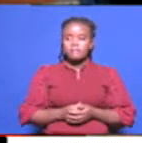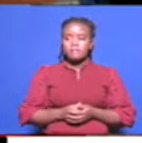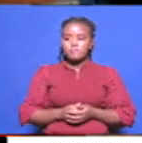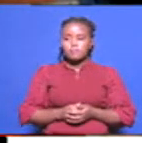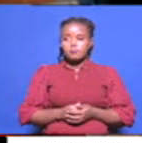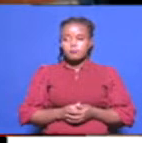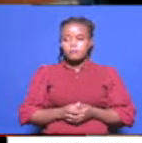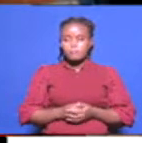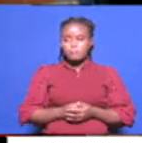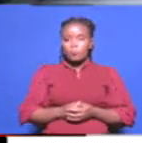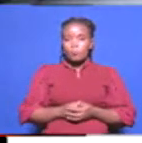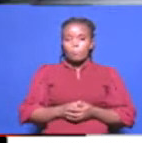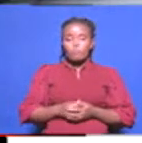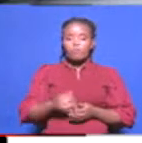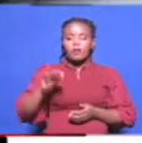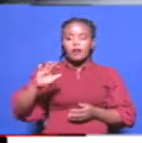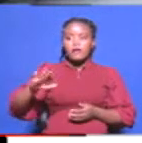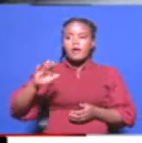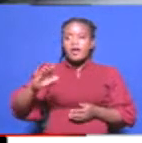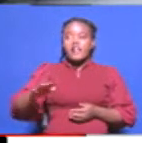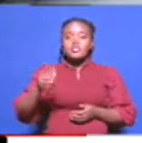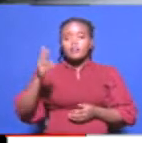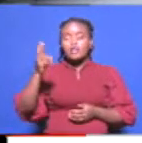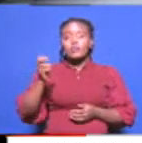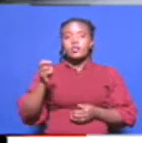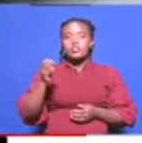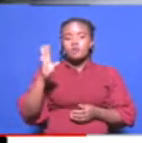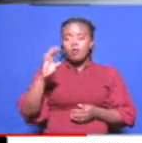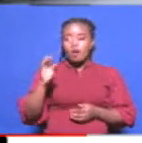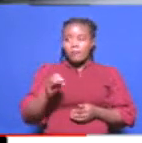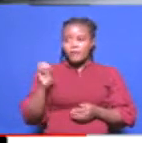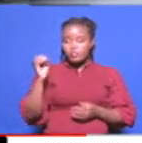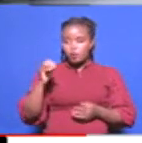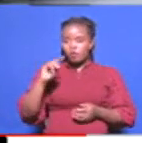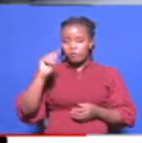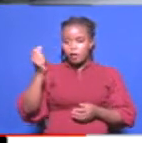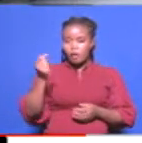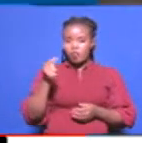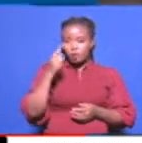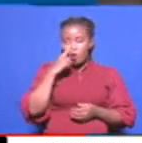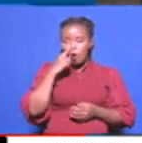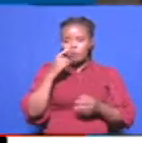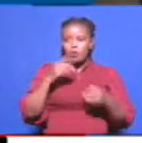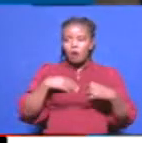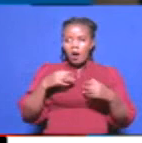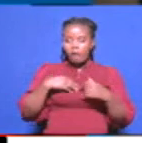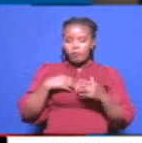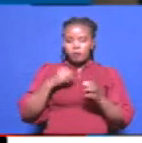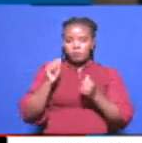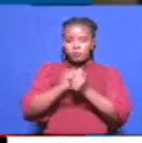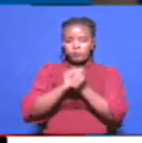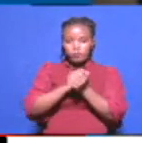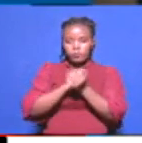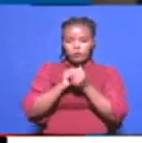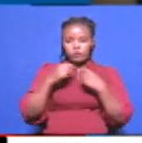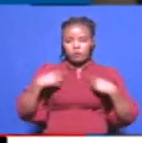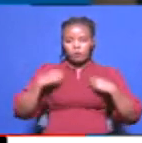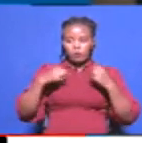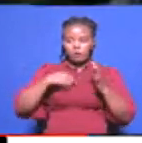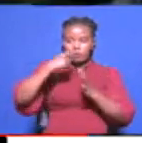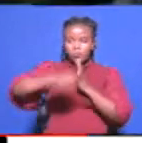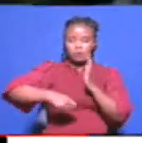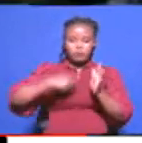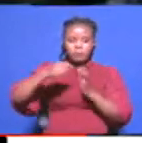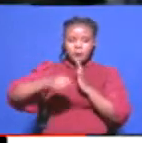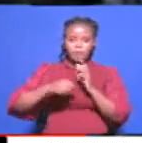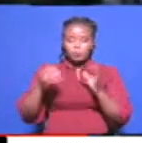With less than 20% of Kenyan homes owning a washing machine or dryer, commercials laundromats, popularly known as dry